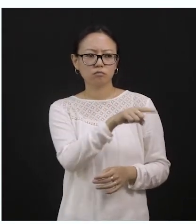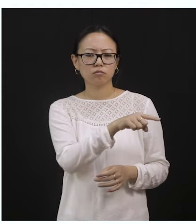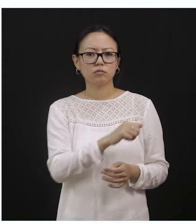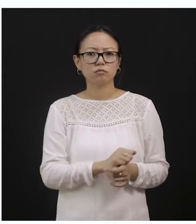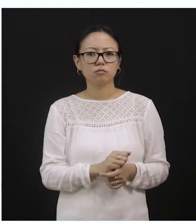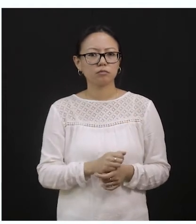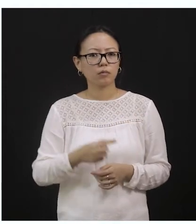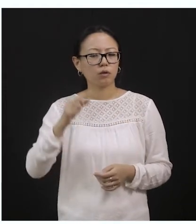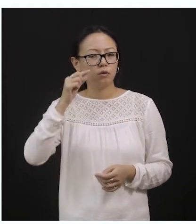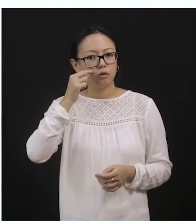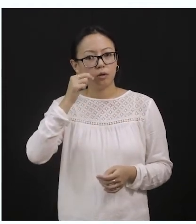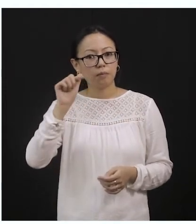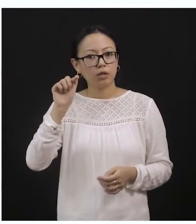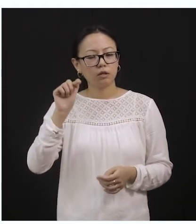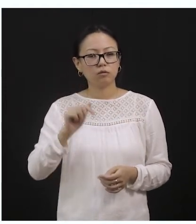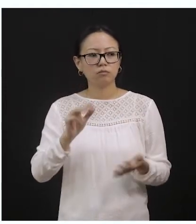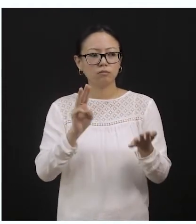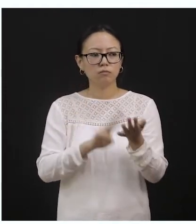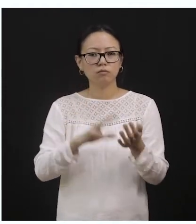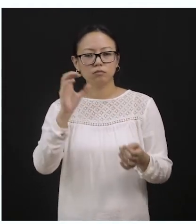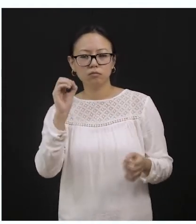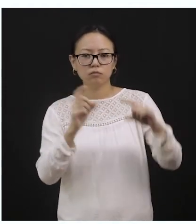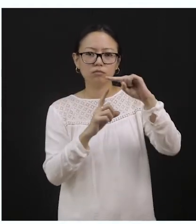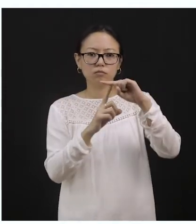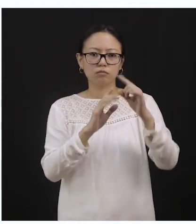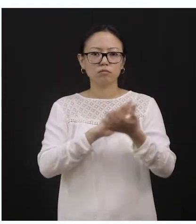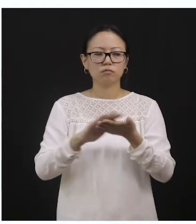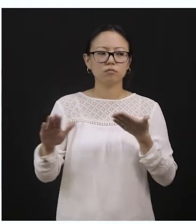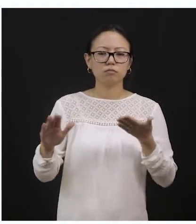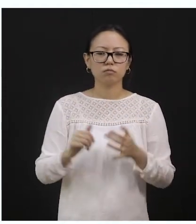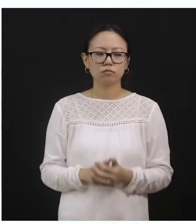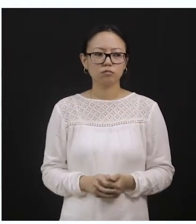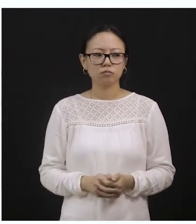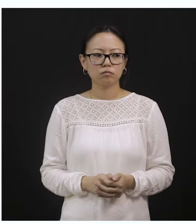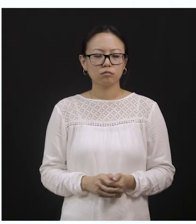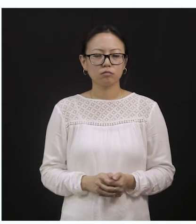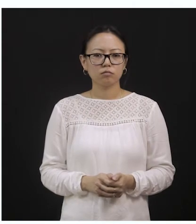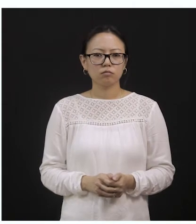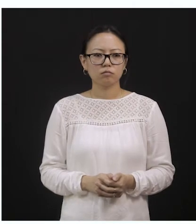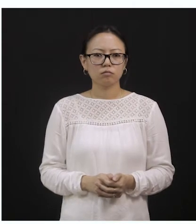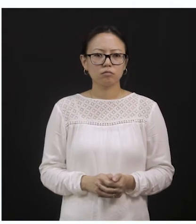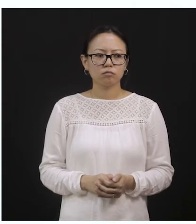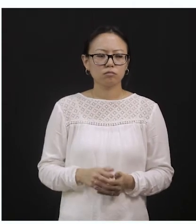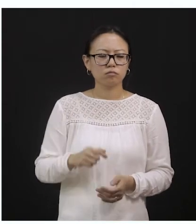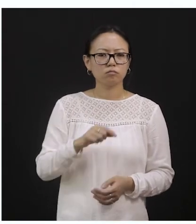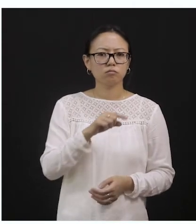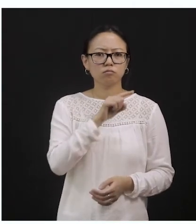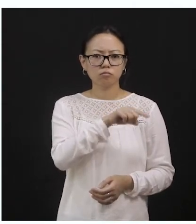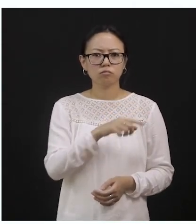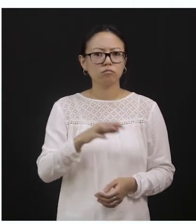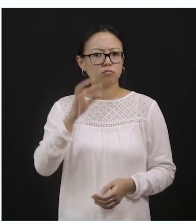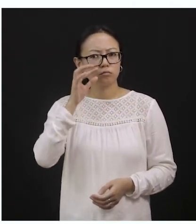like. Mota. Okay? So this is how a male moth looks like. And this male moth, they used to have